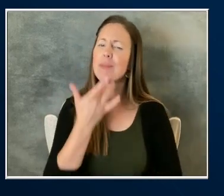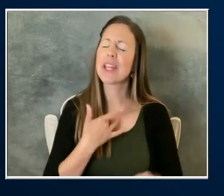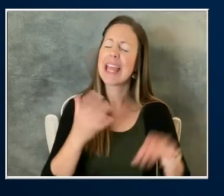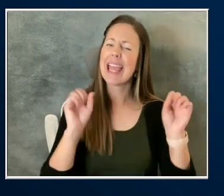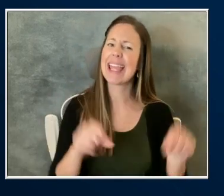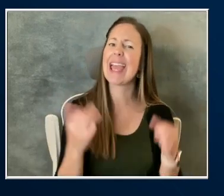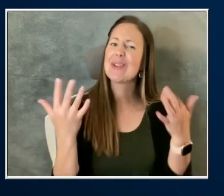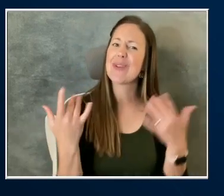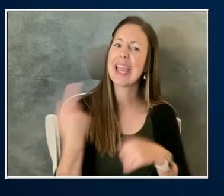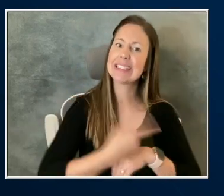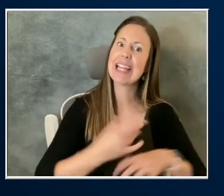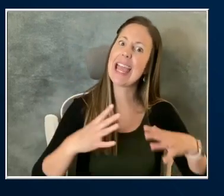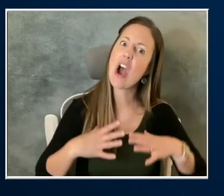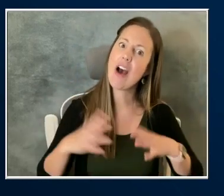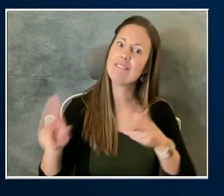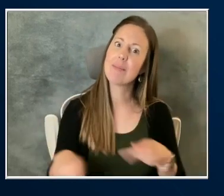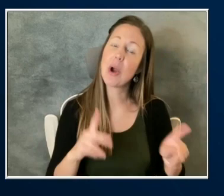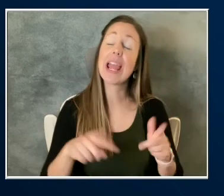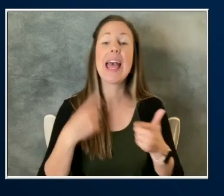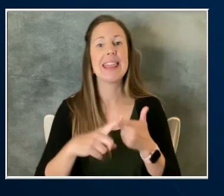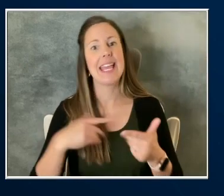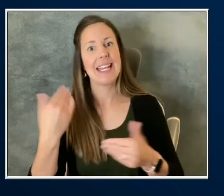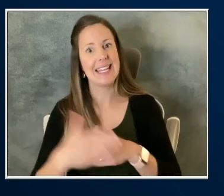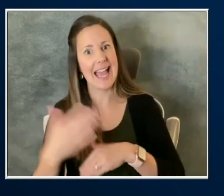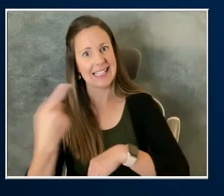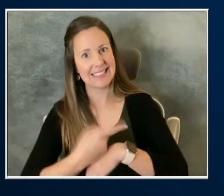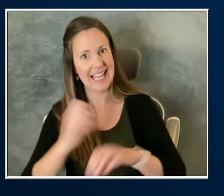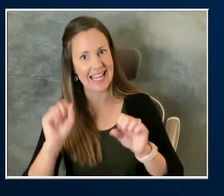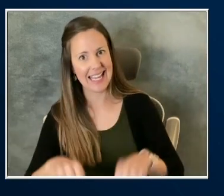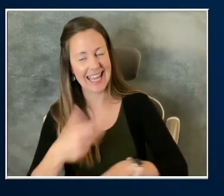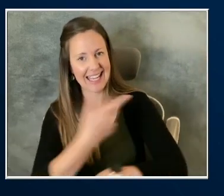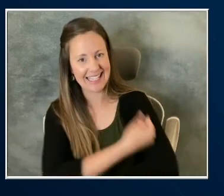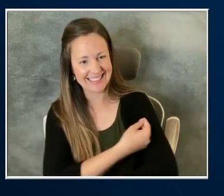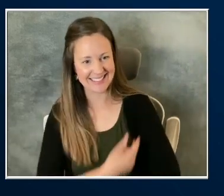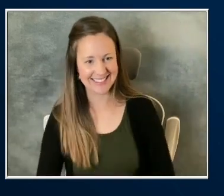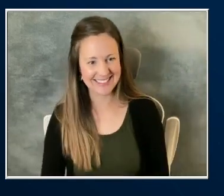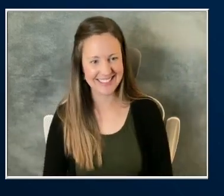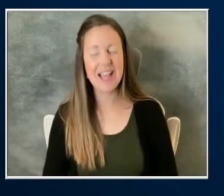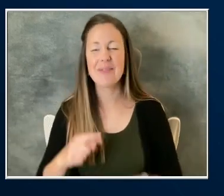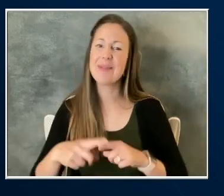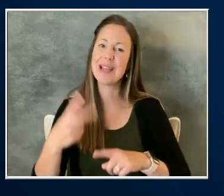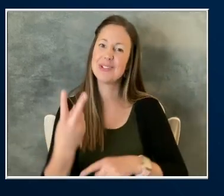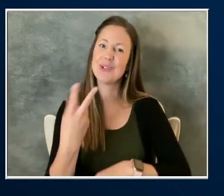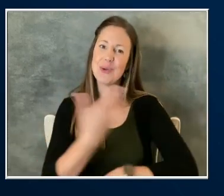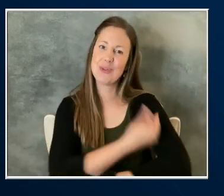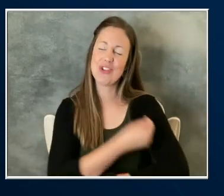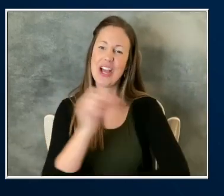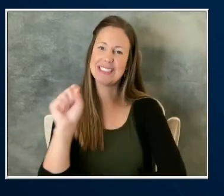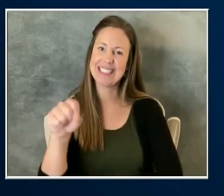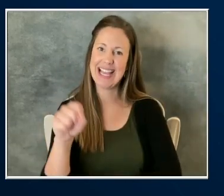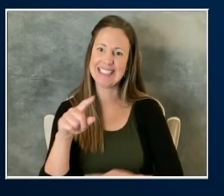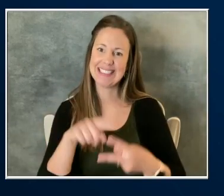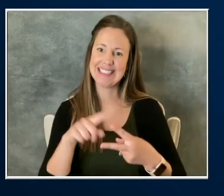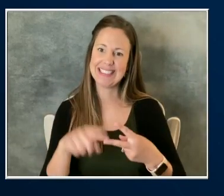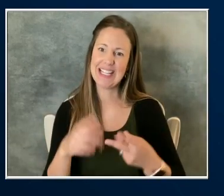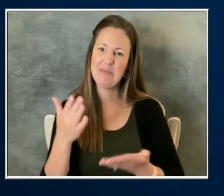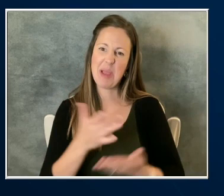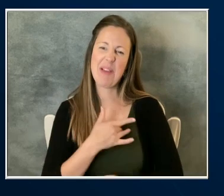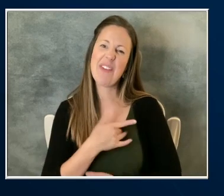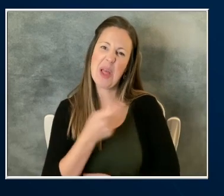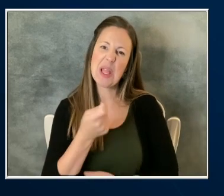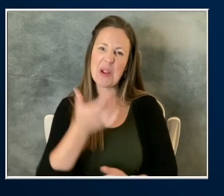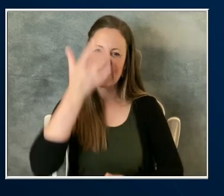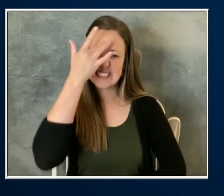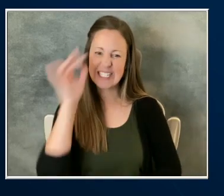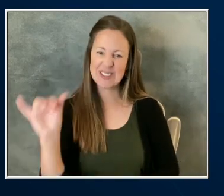some party, and go the next day if you want. It is 2 shots, 3 months apart, and it can, you know, make you feel a little sick, just like influenza vaccine can. I like